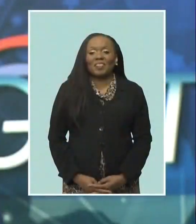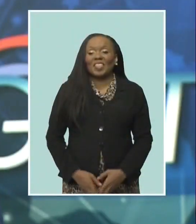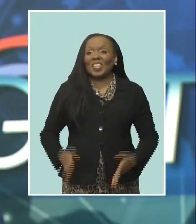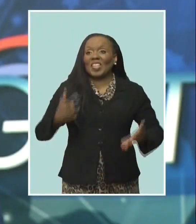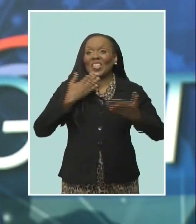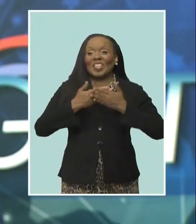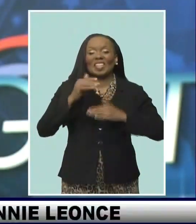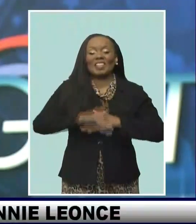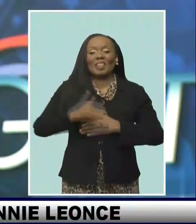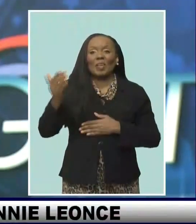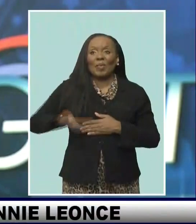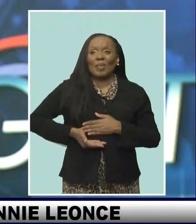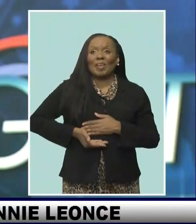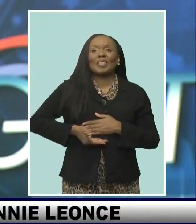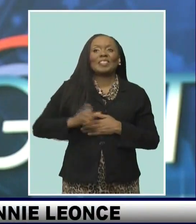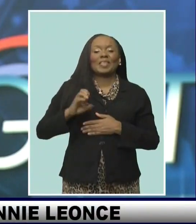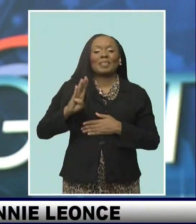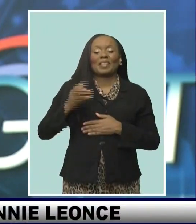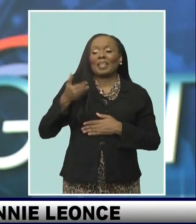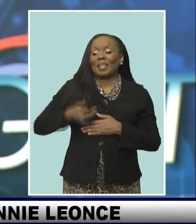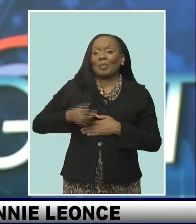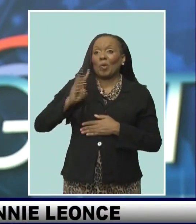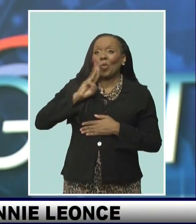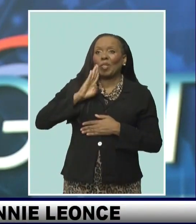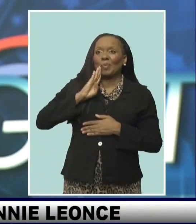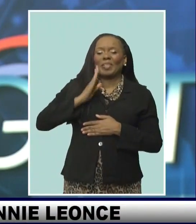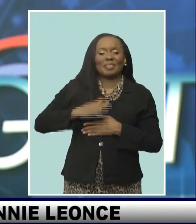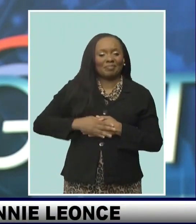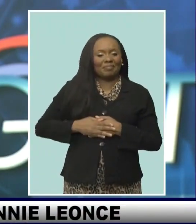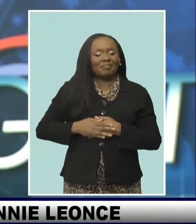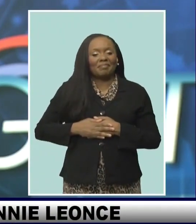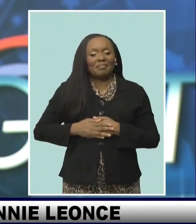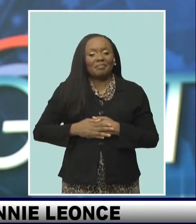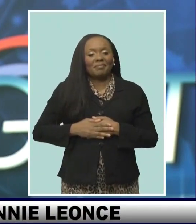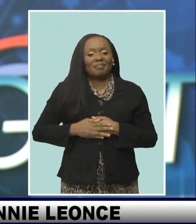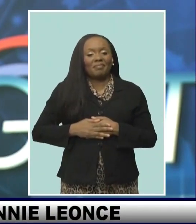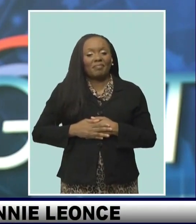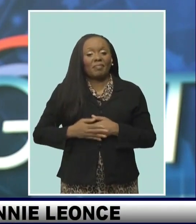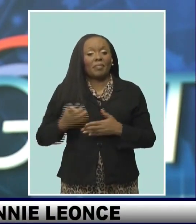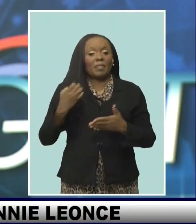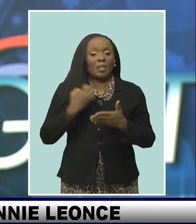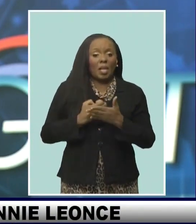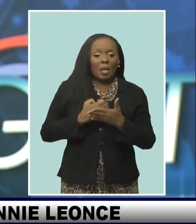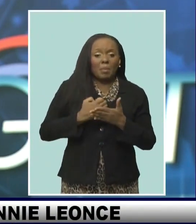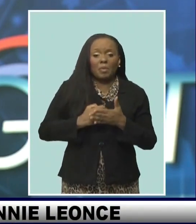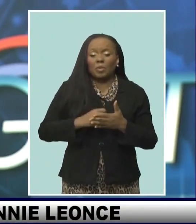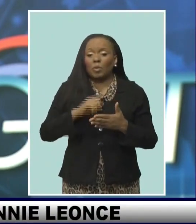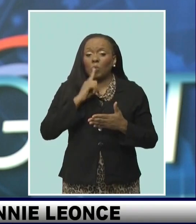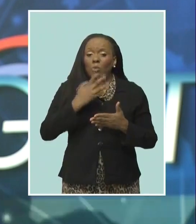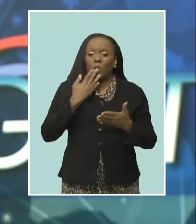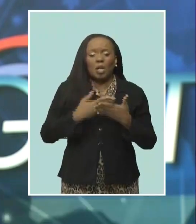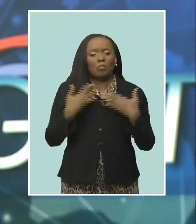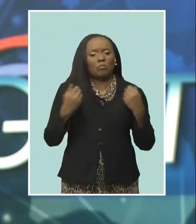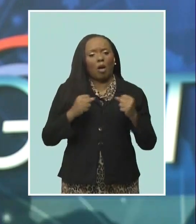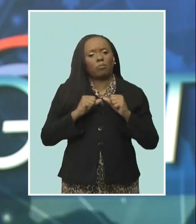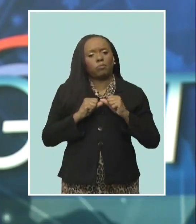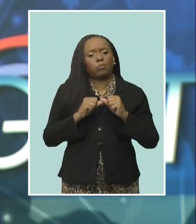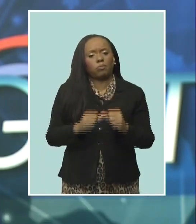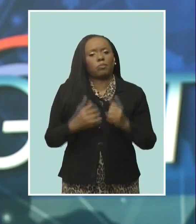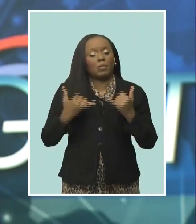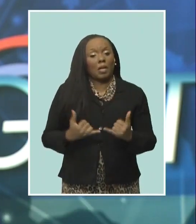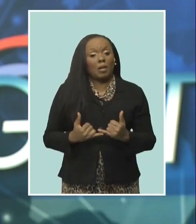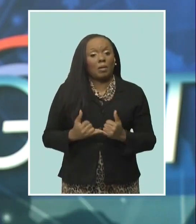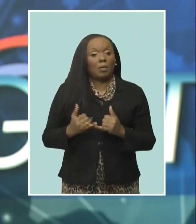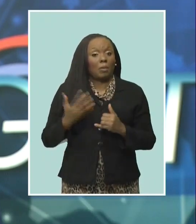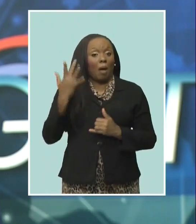Good evening and welcome to the CBC NewsNight. I'm Wendy Burke with the details. Barbadians are being told the economy is at a great place with 4%